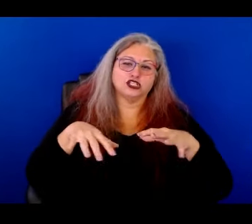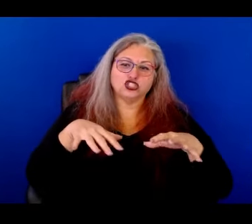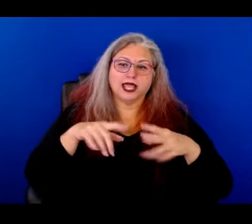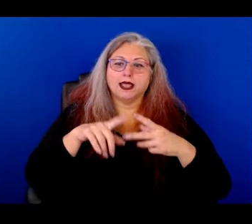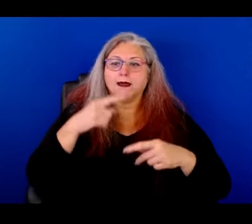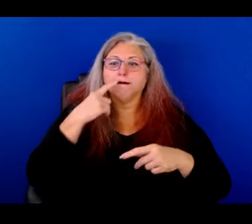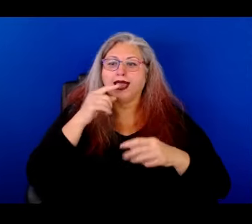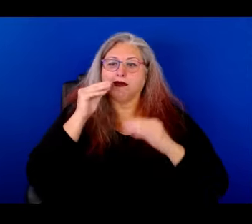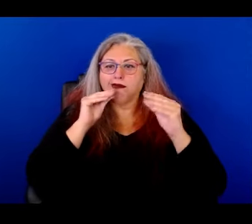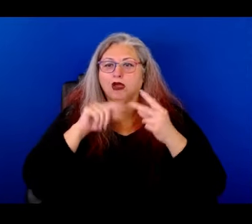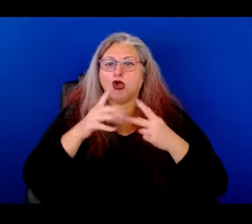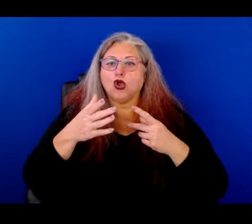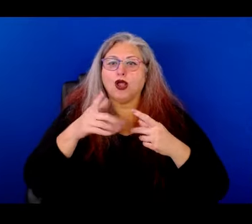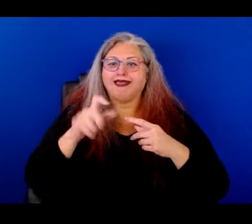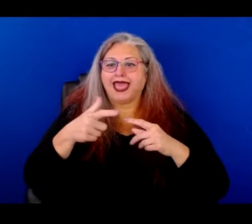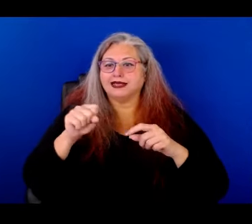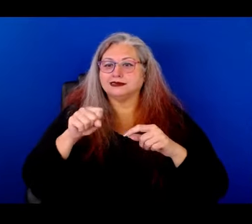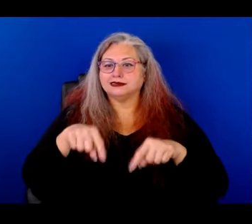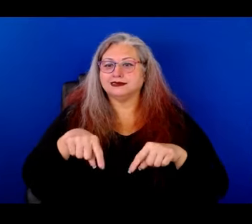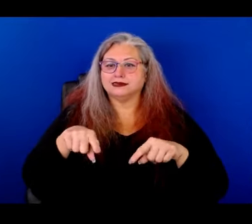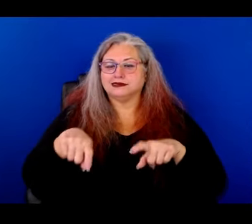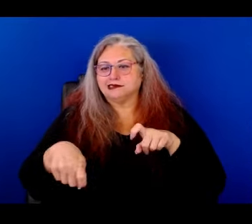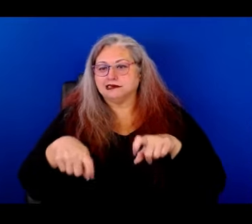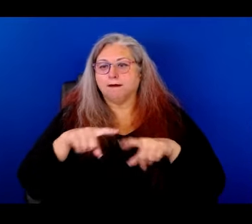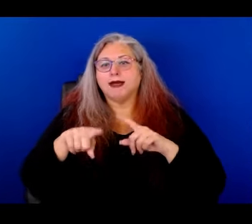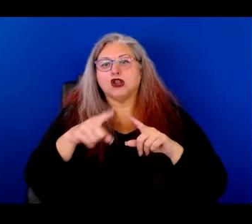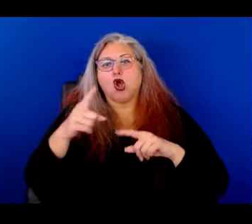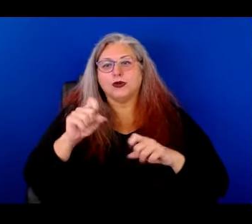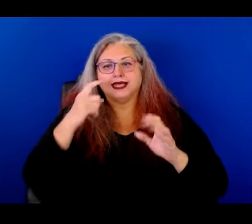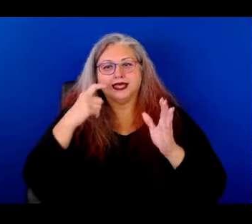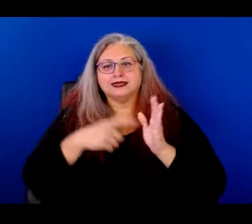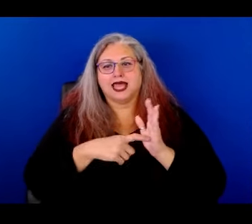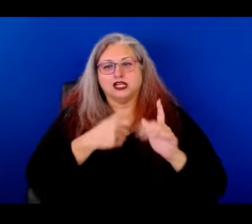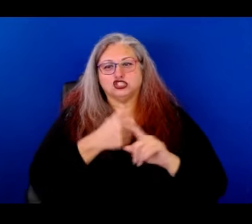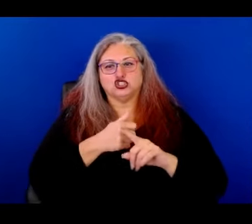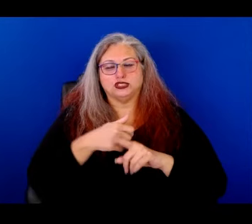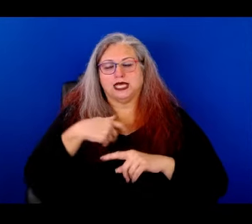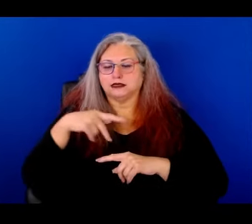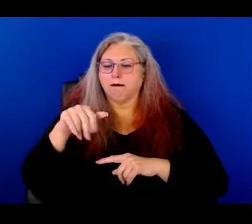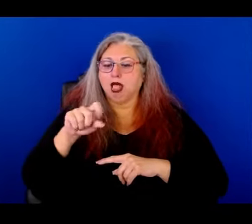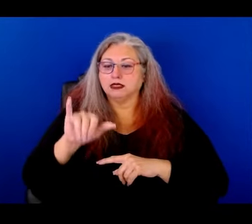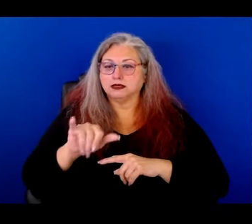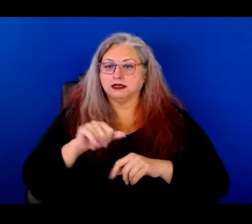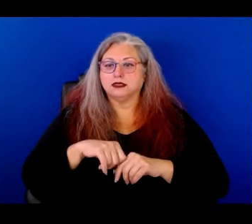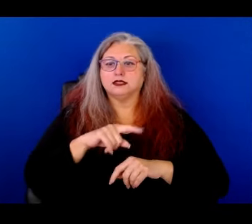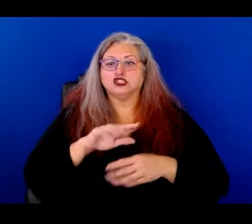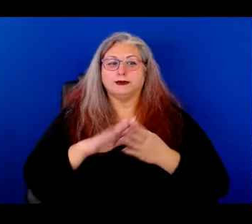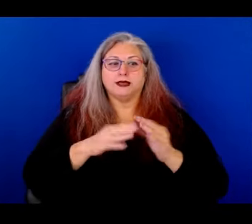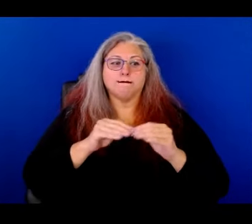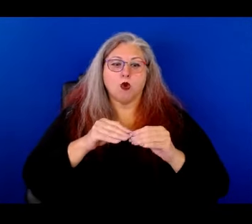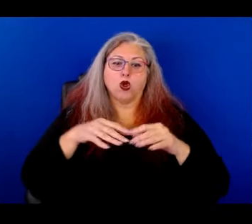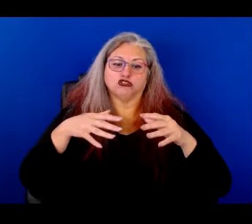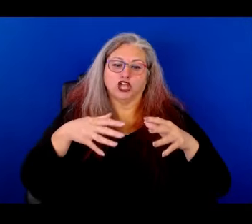her mouth is crazy, or her legs are like buckled, but you always can tell that she's palsy. And she gets more